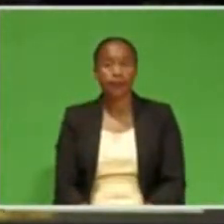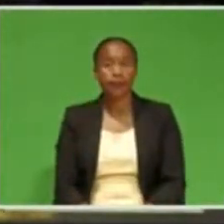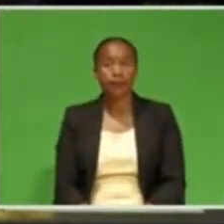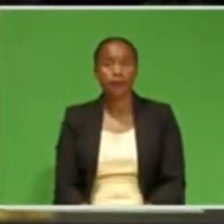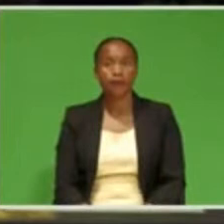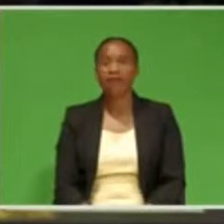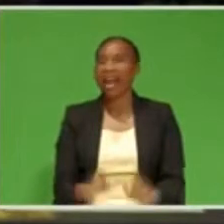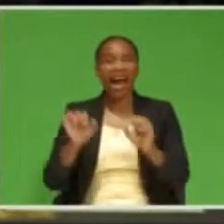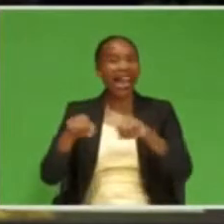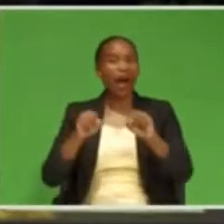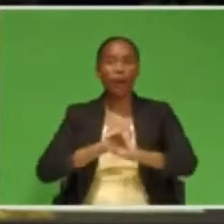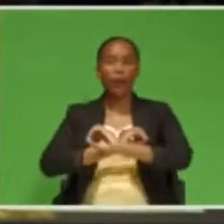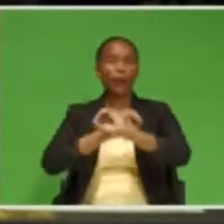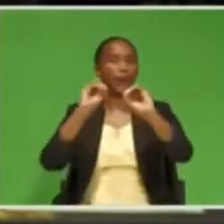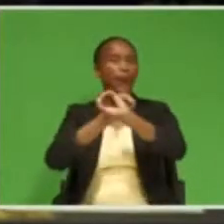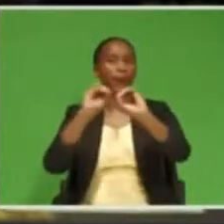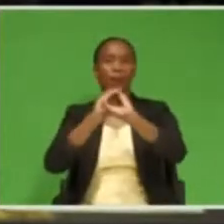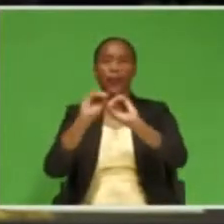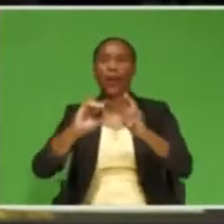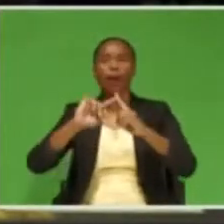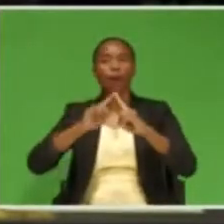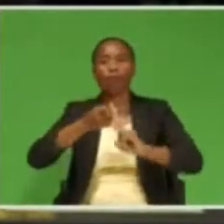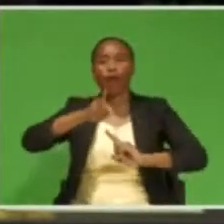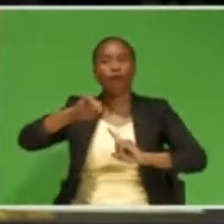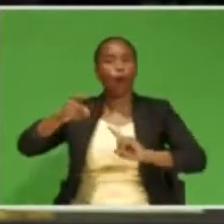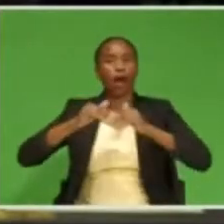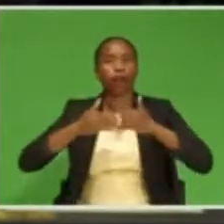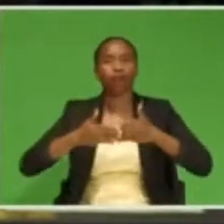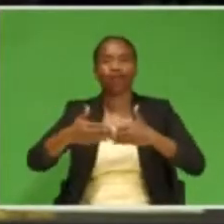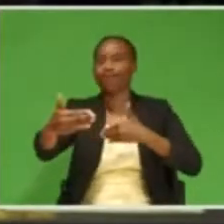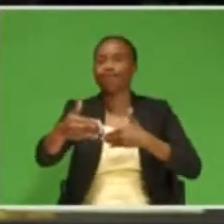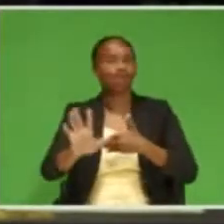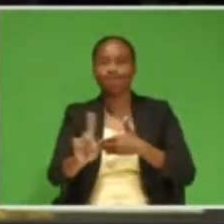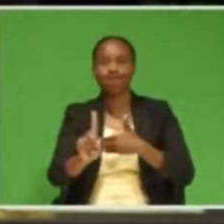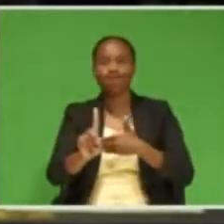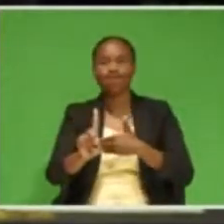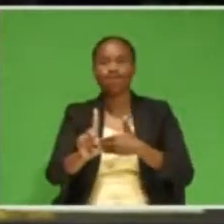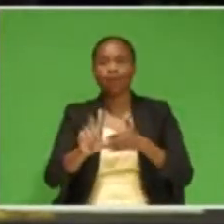I'm not allowing any more points of order.